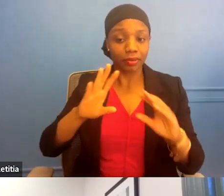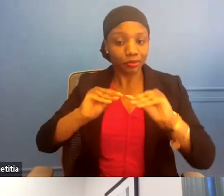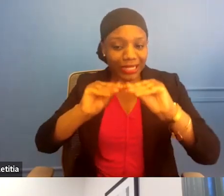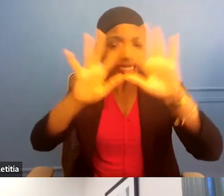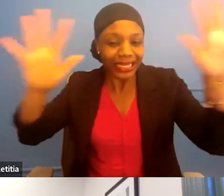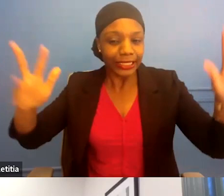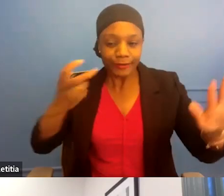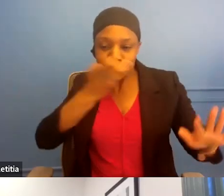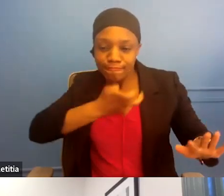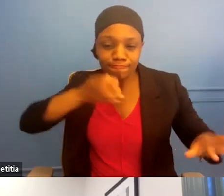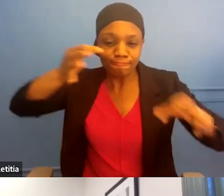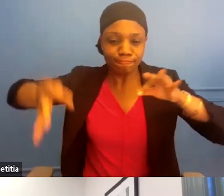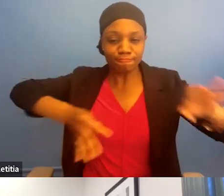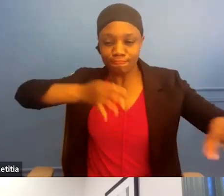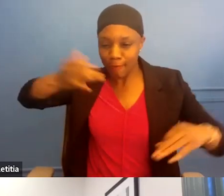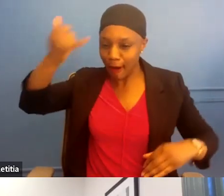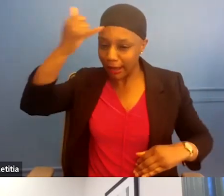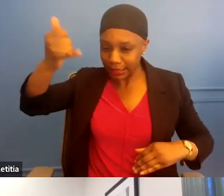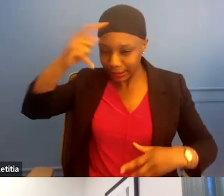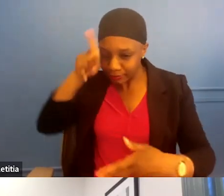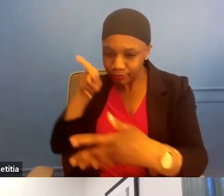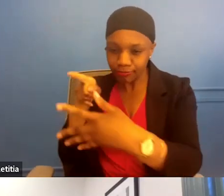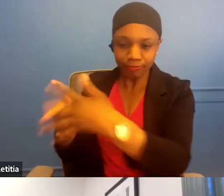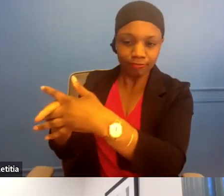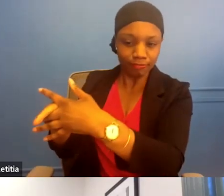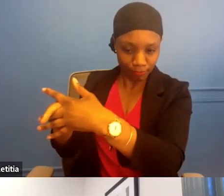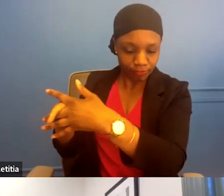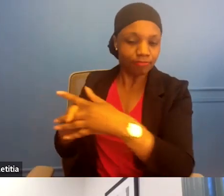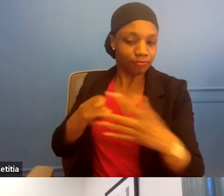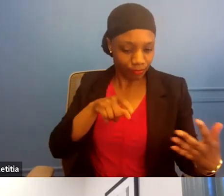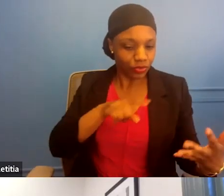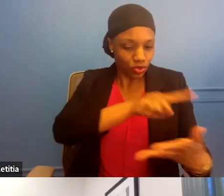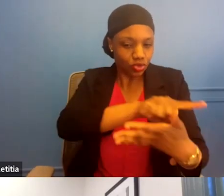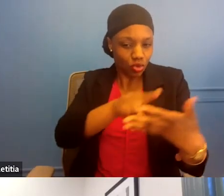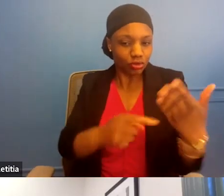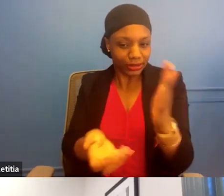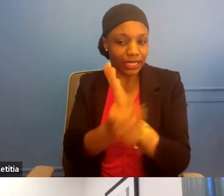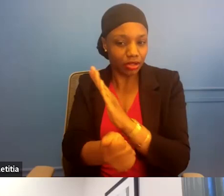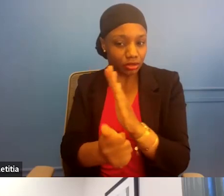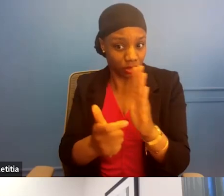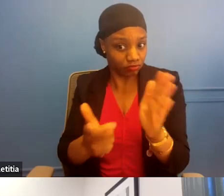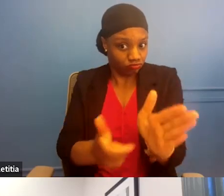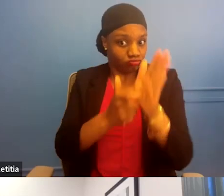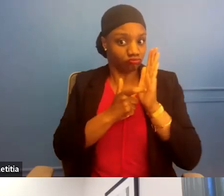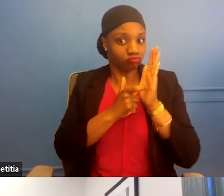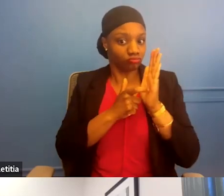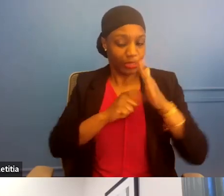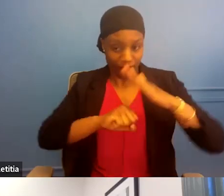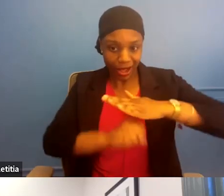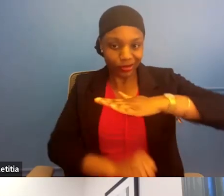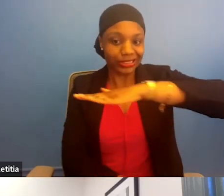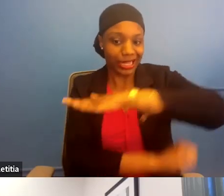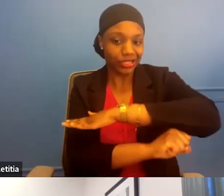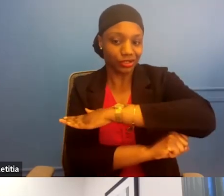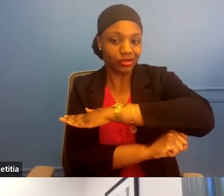and explain your ideas to someone else who may or may not be familiar with what you're talking about. All of that is foundational to what